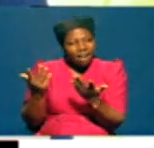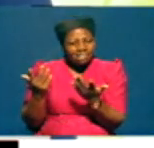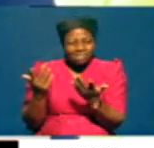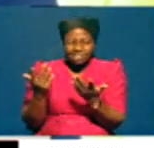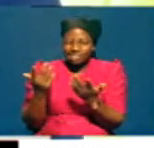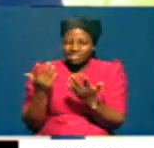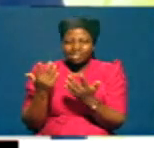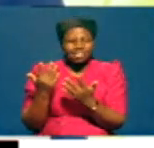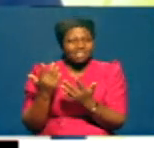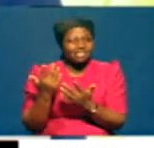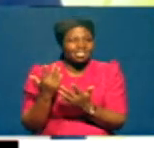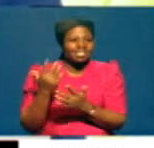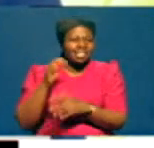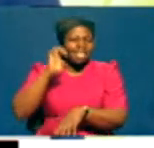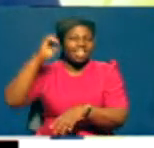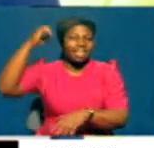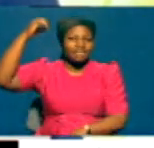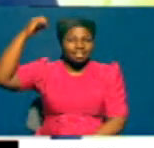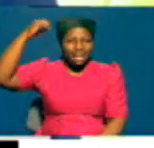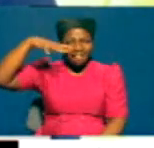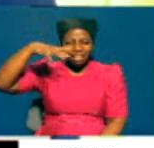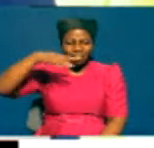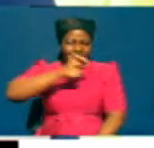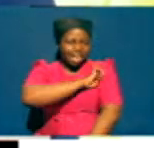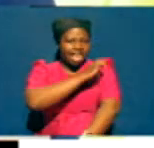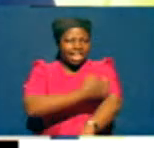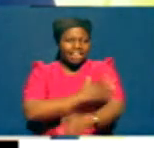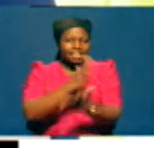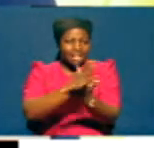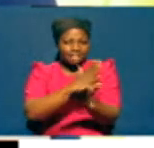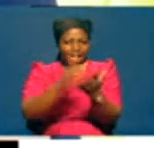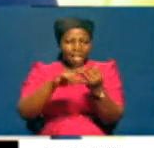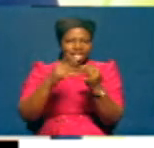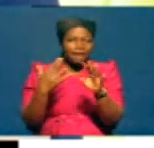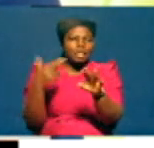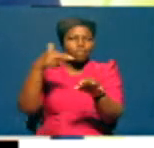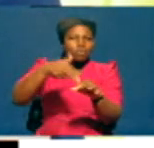Energy sector, petroleum products.